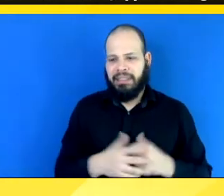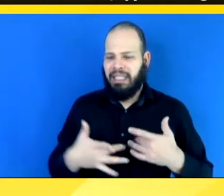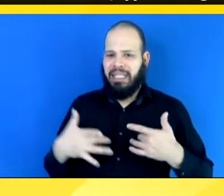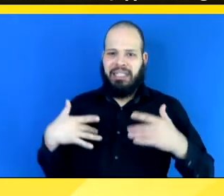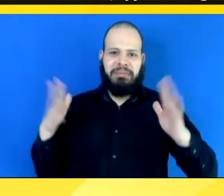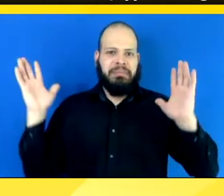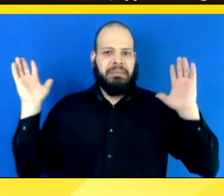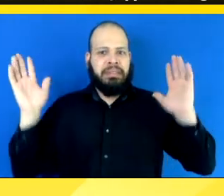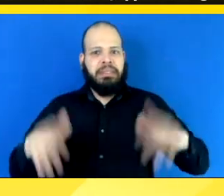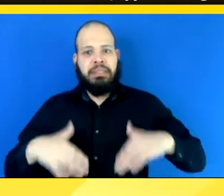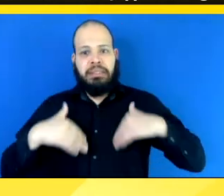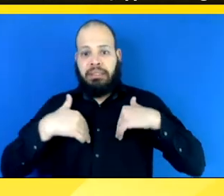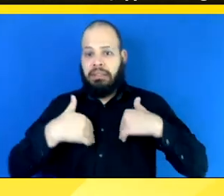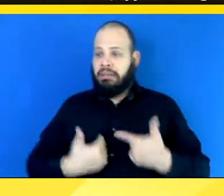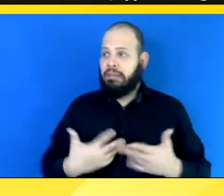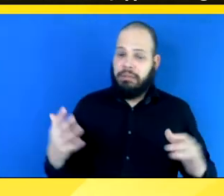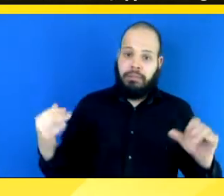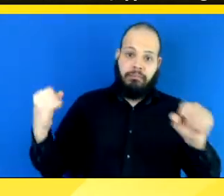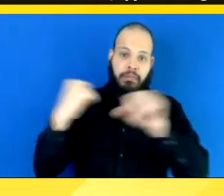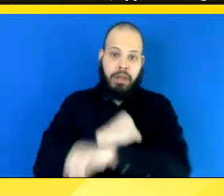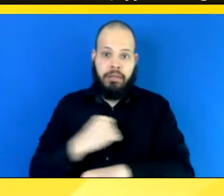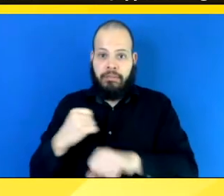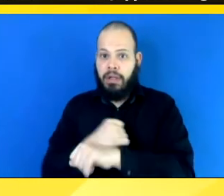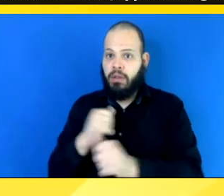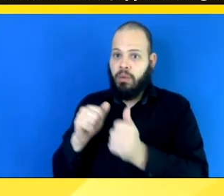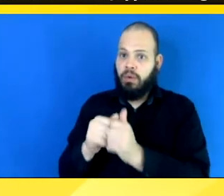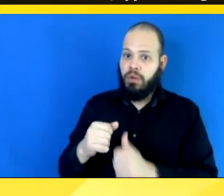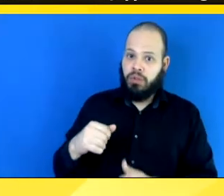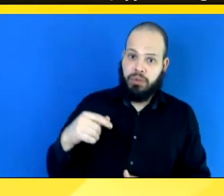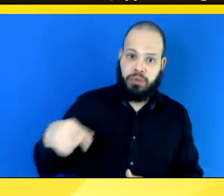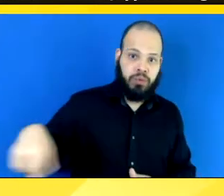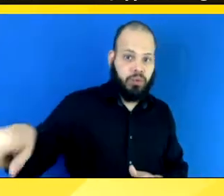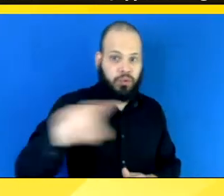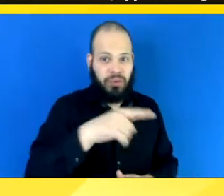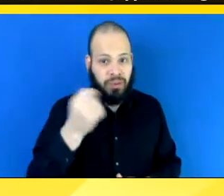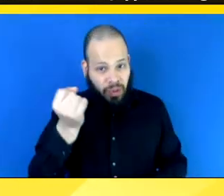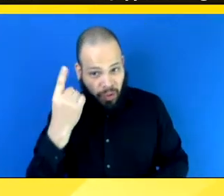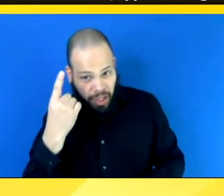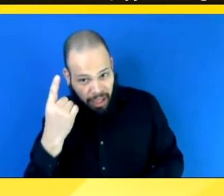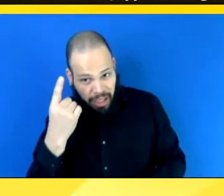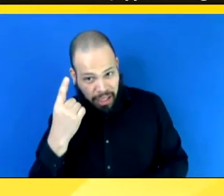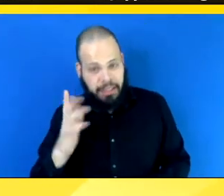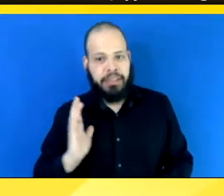Uh-huh. I want everybody to hear me. Uh-huh. We're in this together.